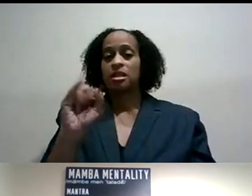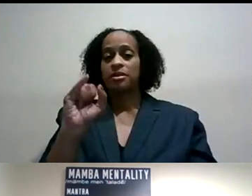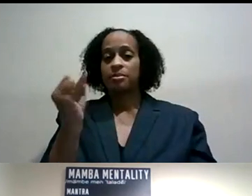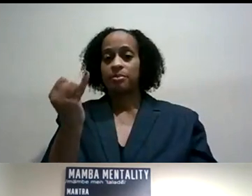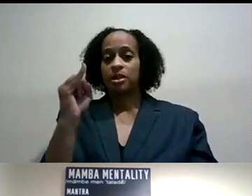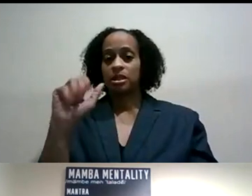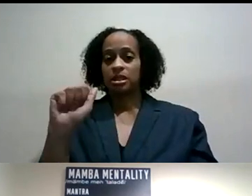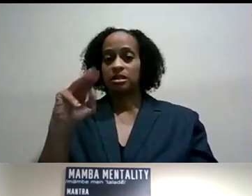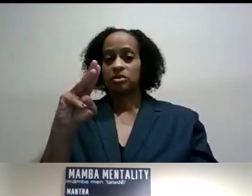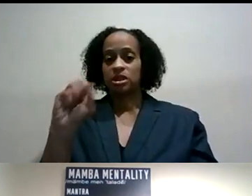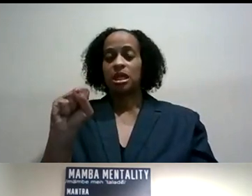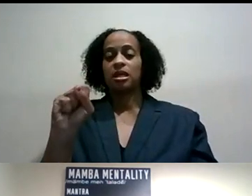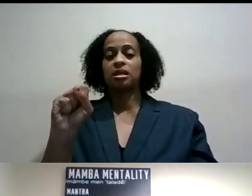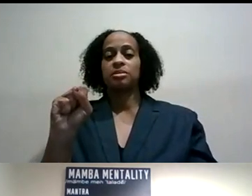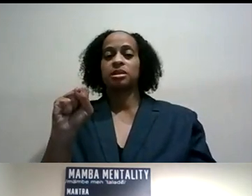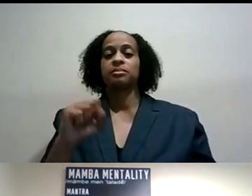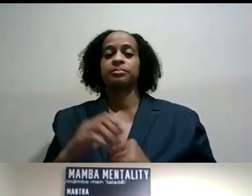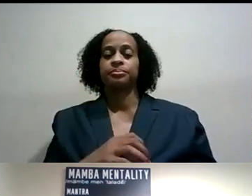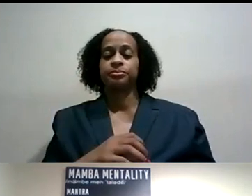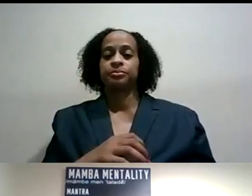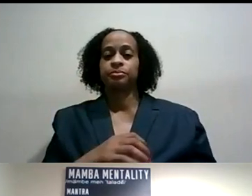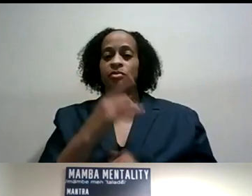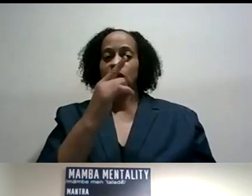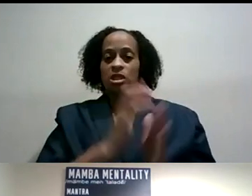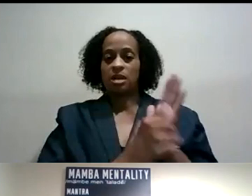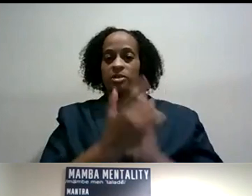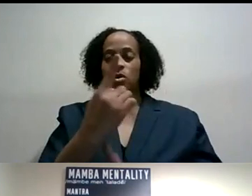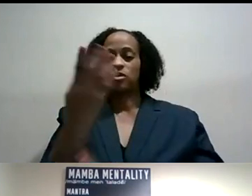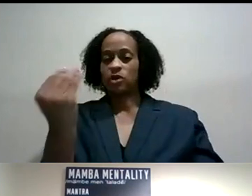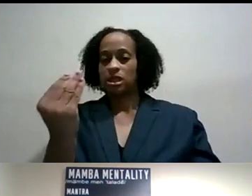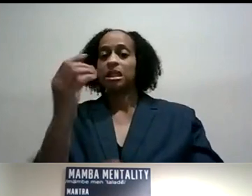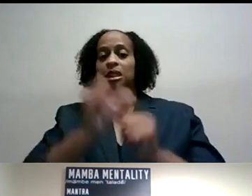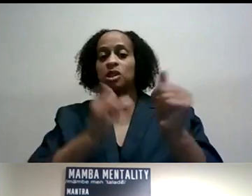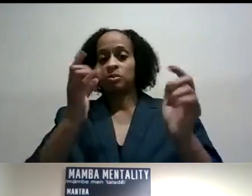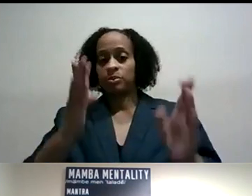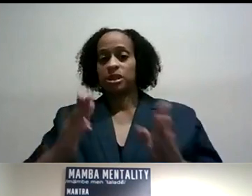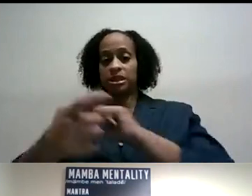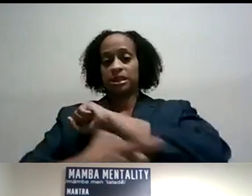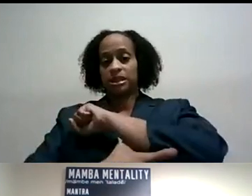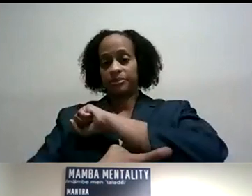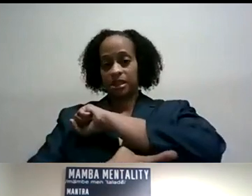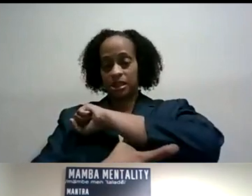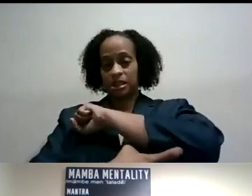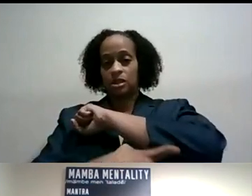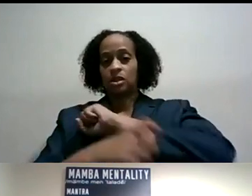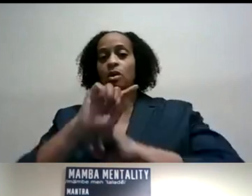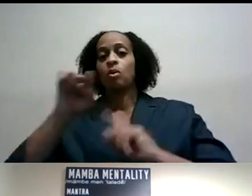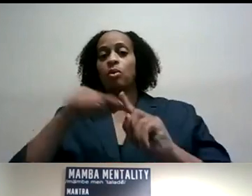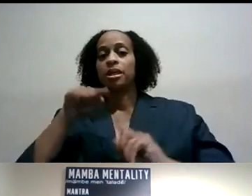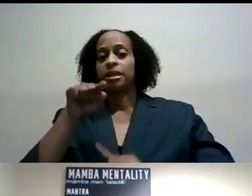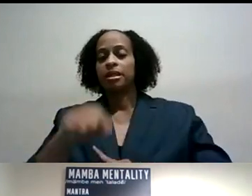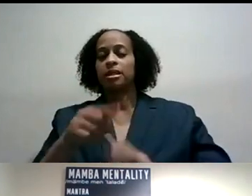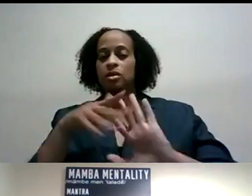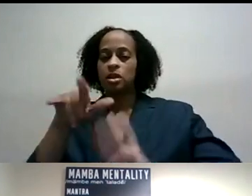1:14, it says each one is tempted when he is